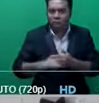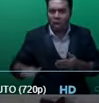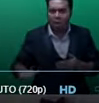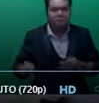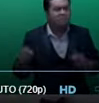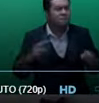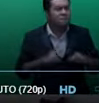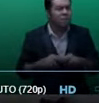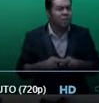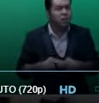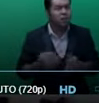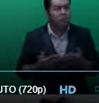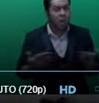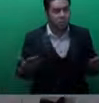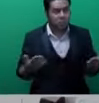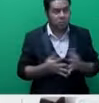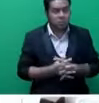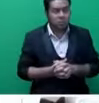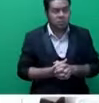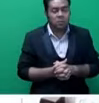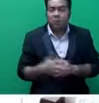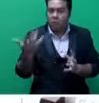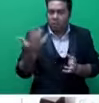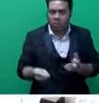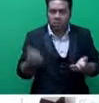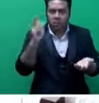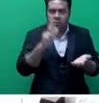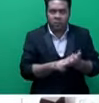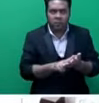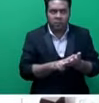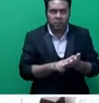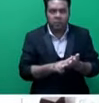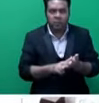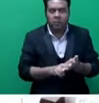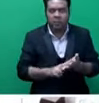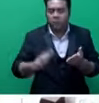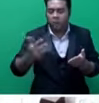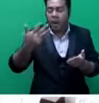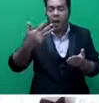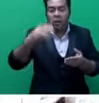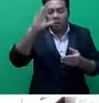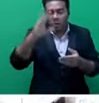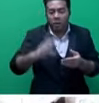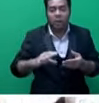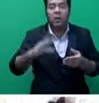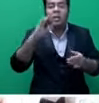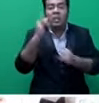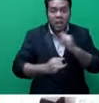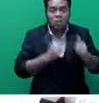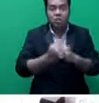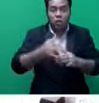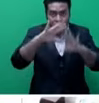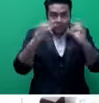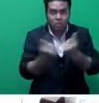course, now, as we know, has ratified the 9 core international convention